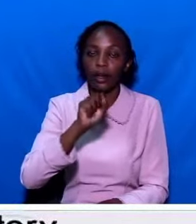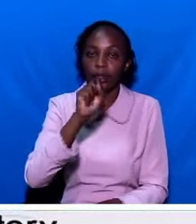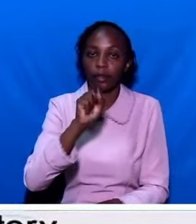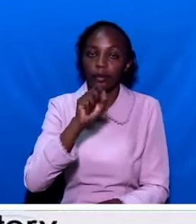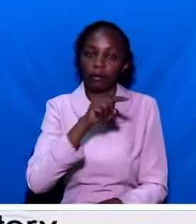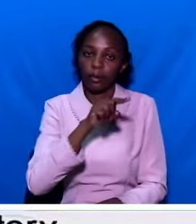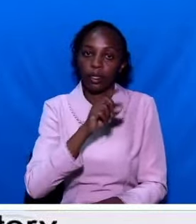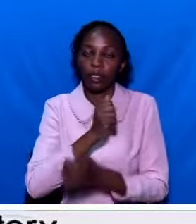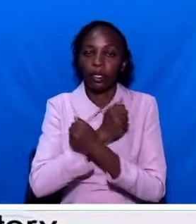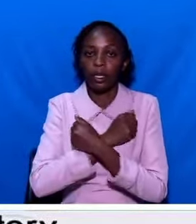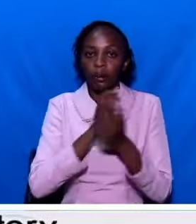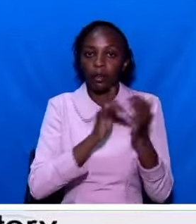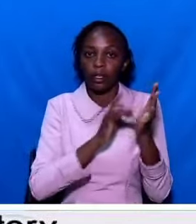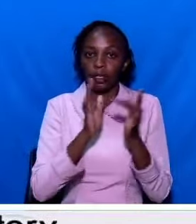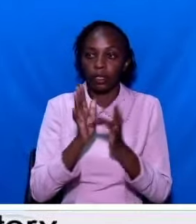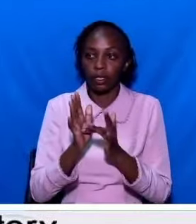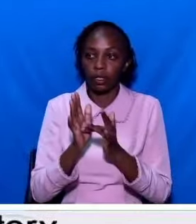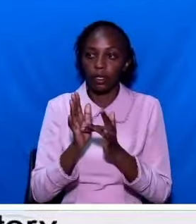Jesus.